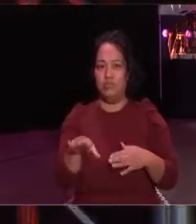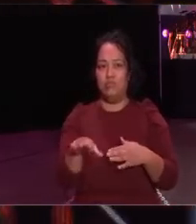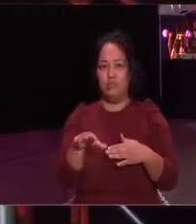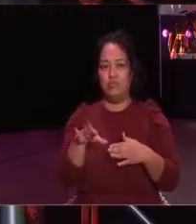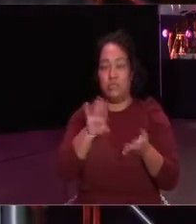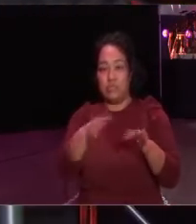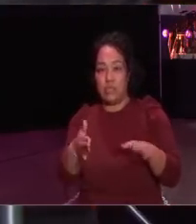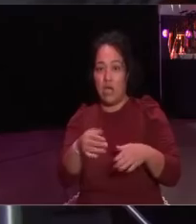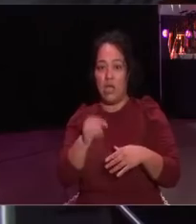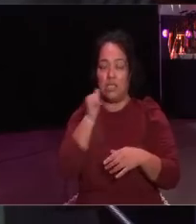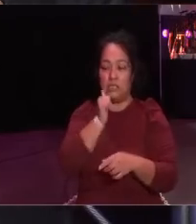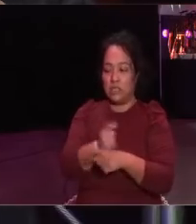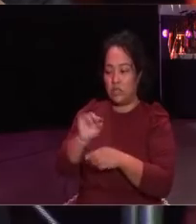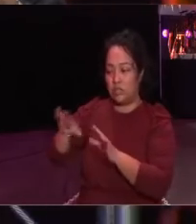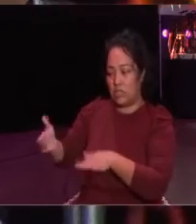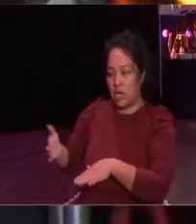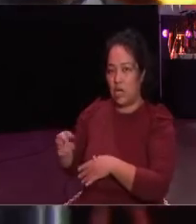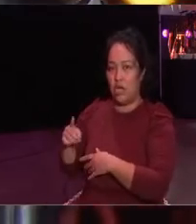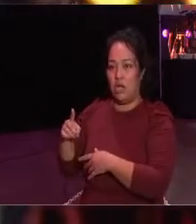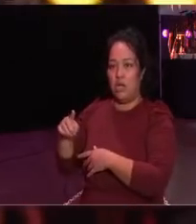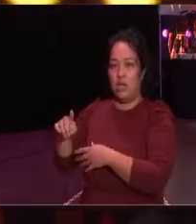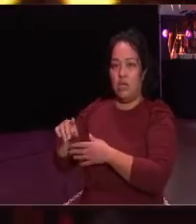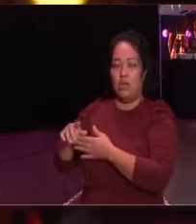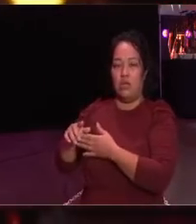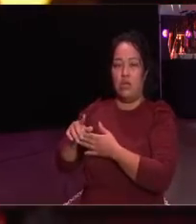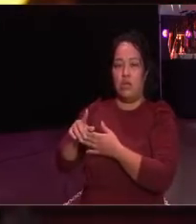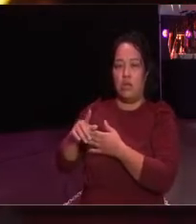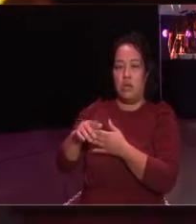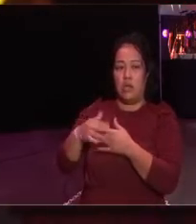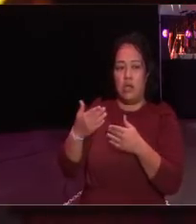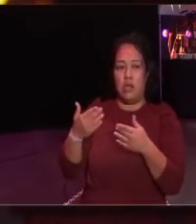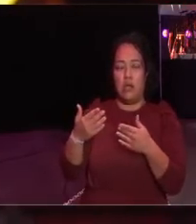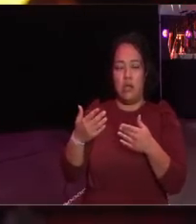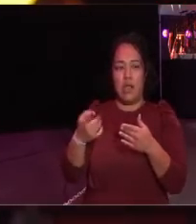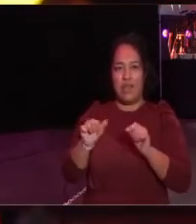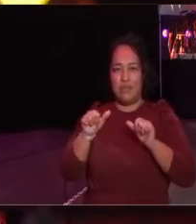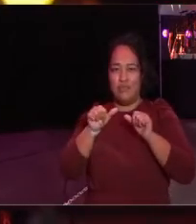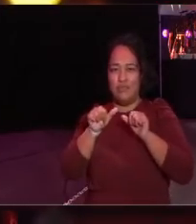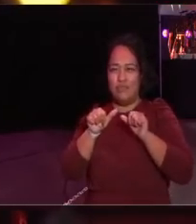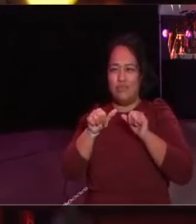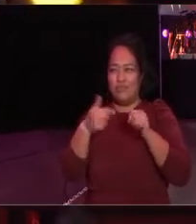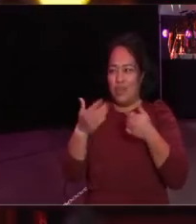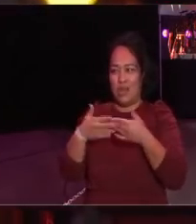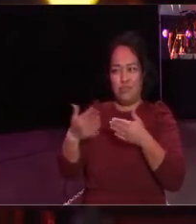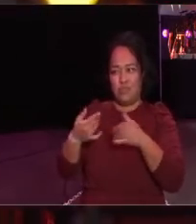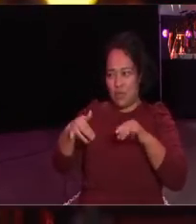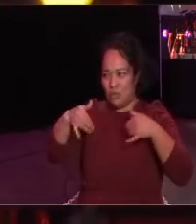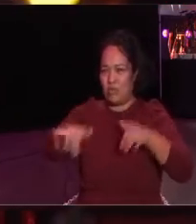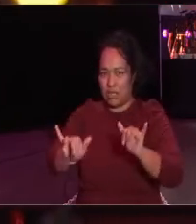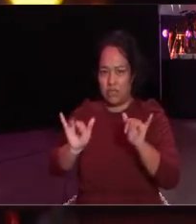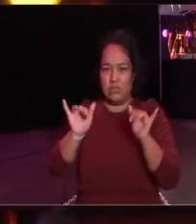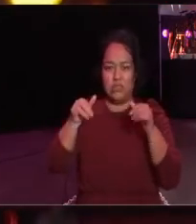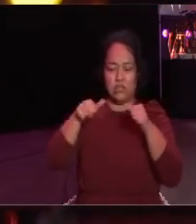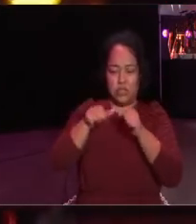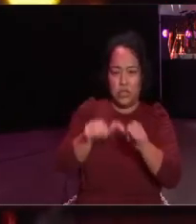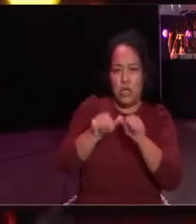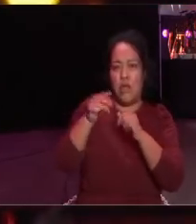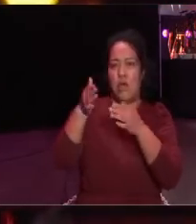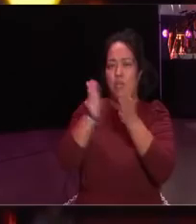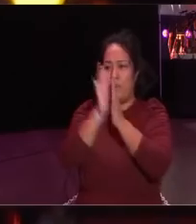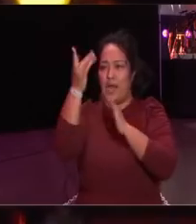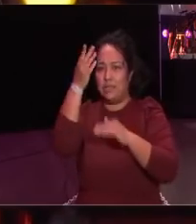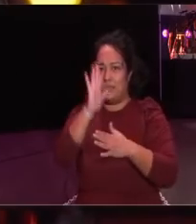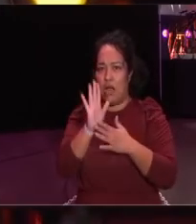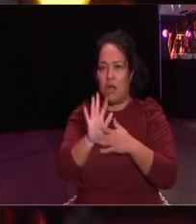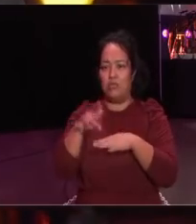este hermano. Knowing that this sister died. Aún así siguen alabando and a Dios. So they continue to praise God. Esto es lo que hacía la iglesia primitiva. This